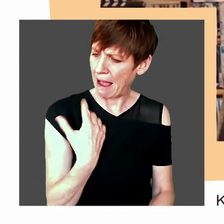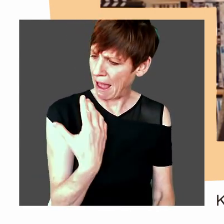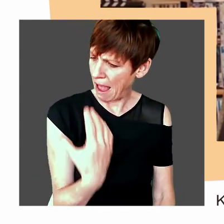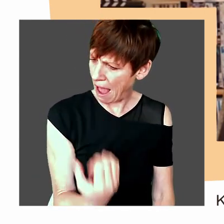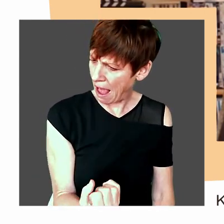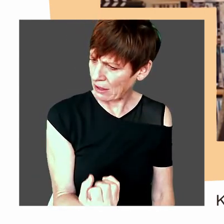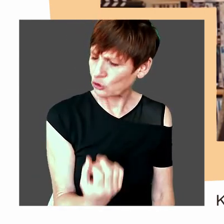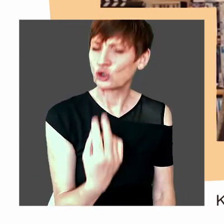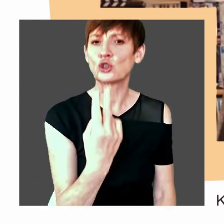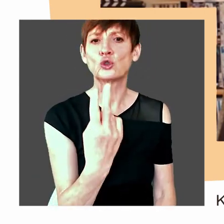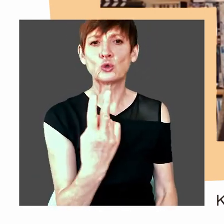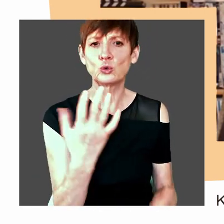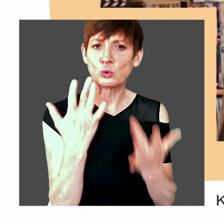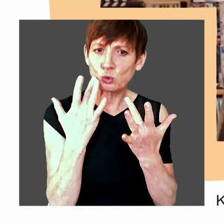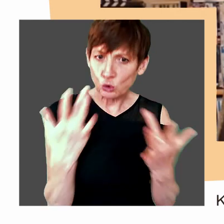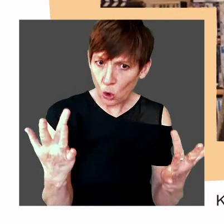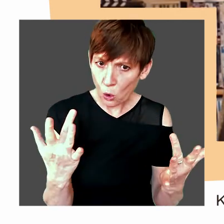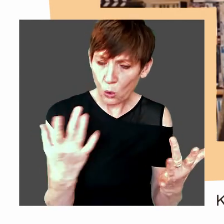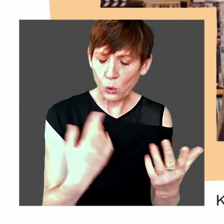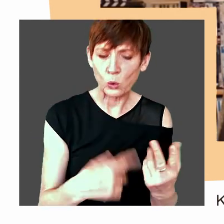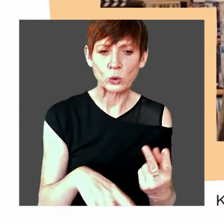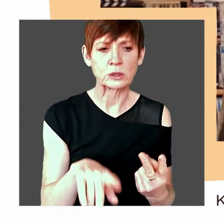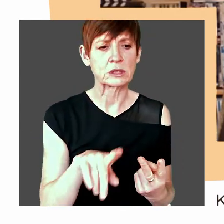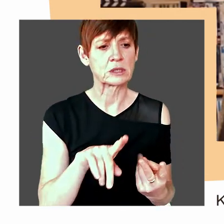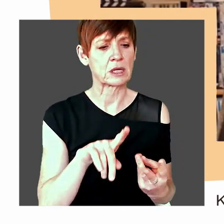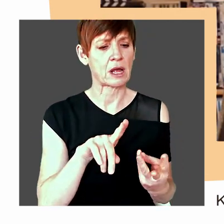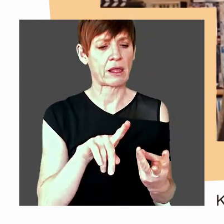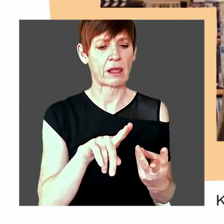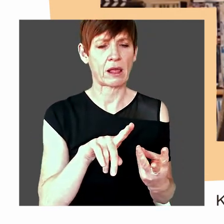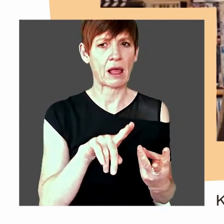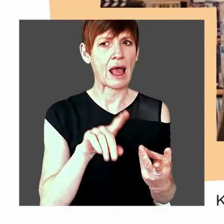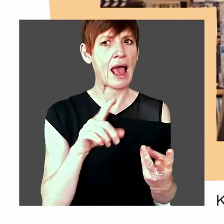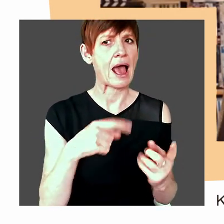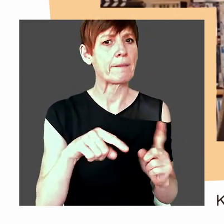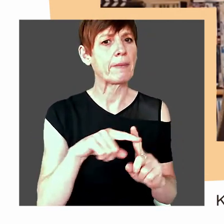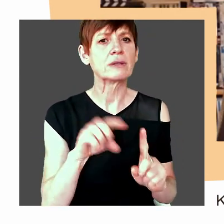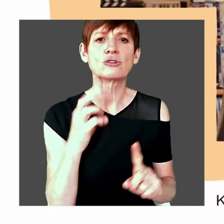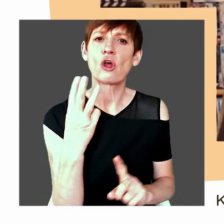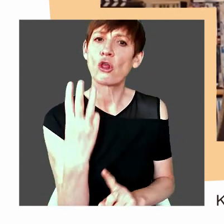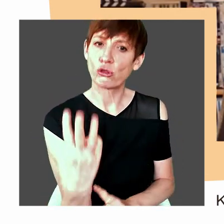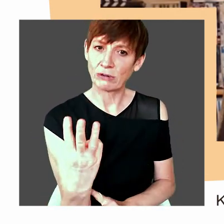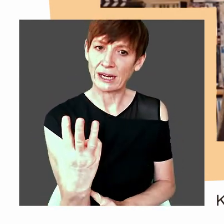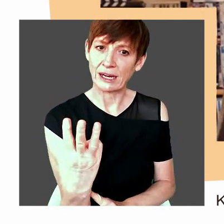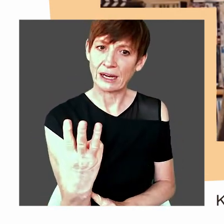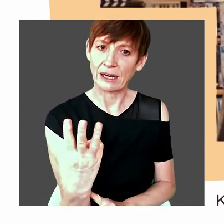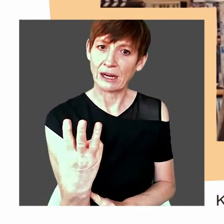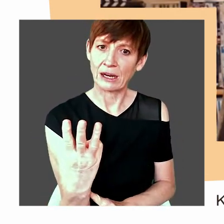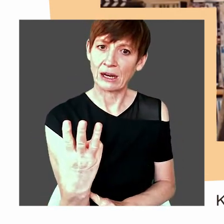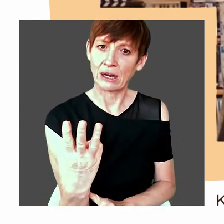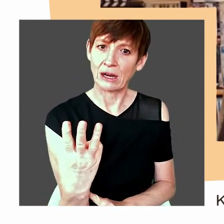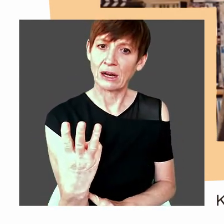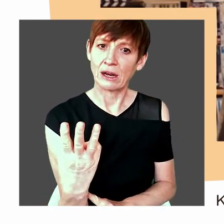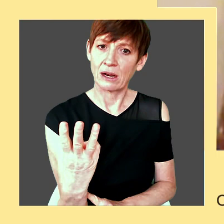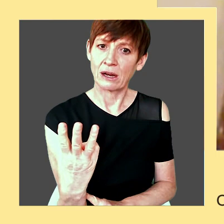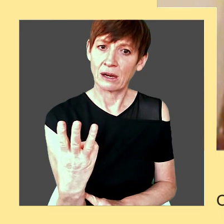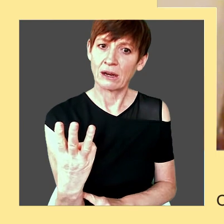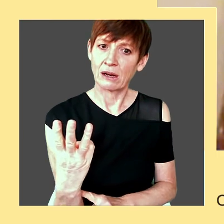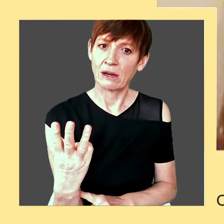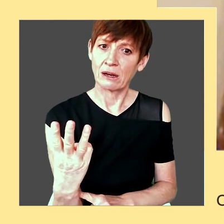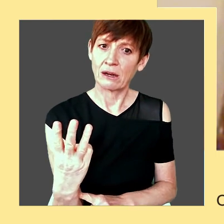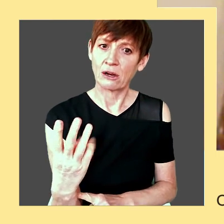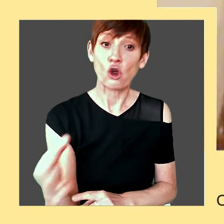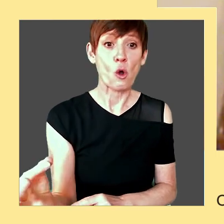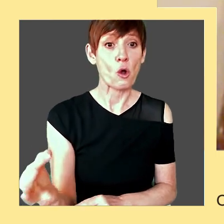two show and also three commission, and all of them cancel